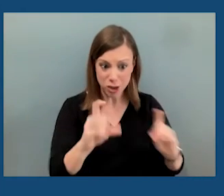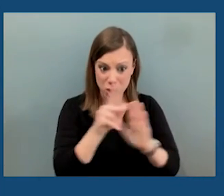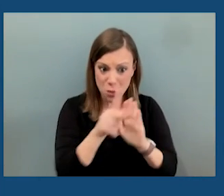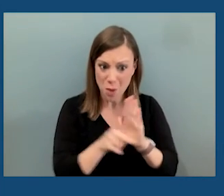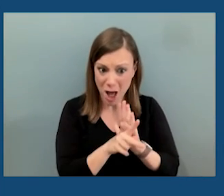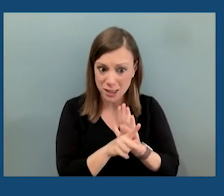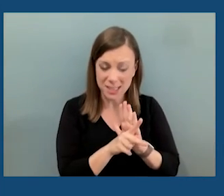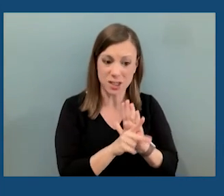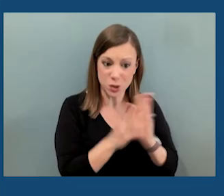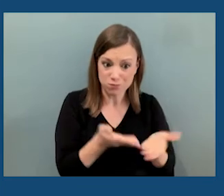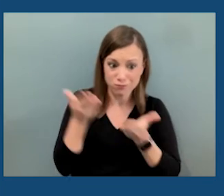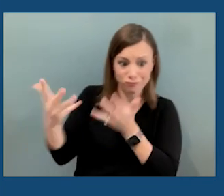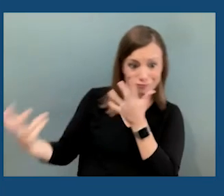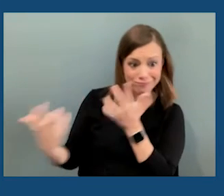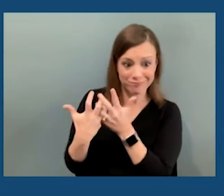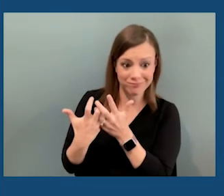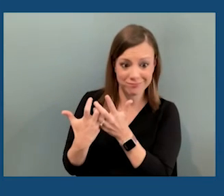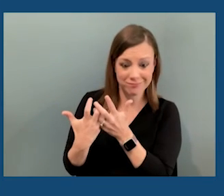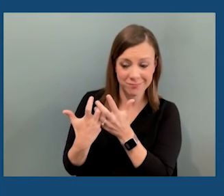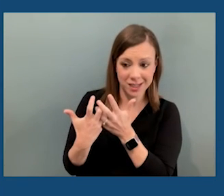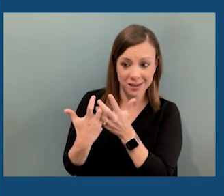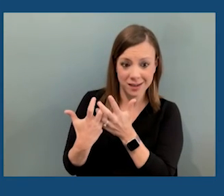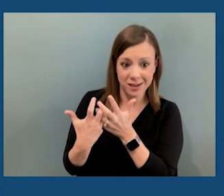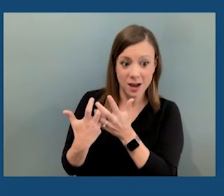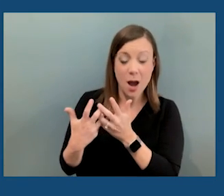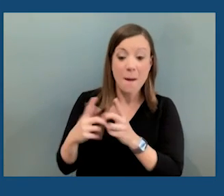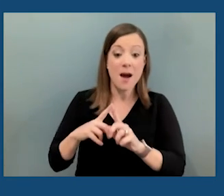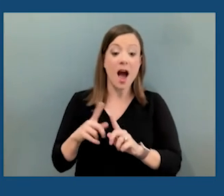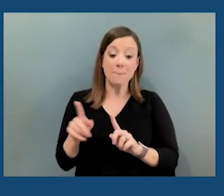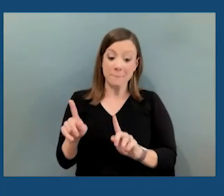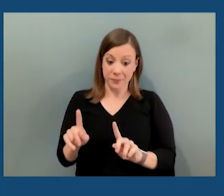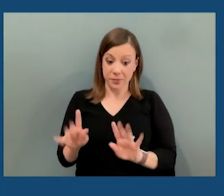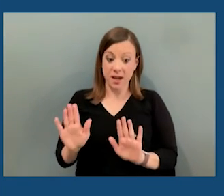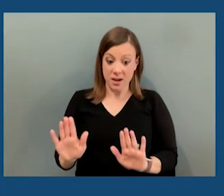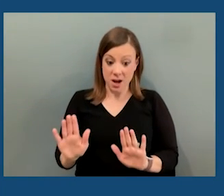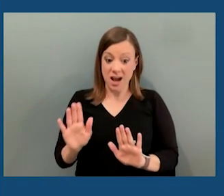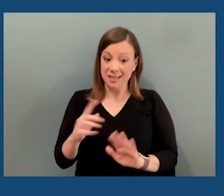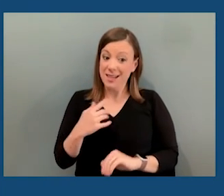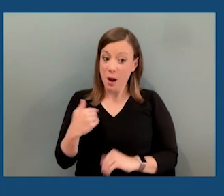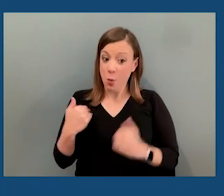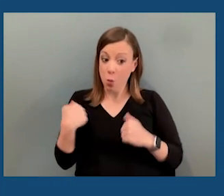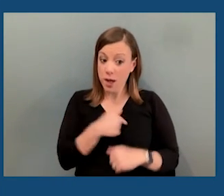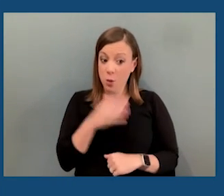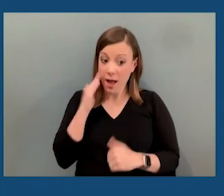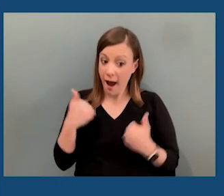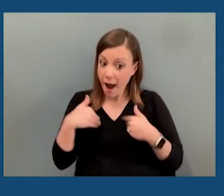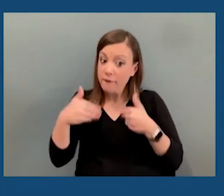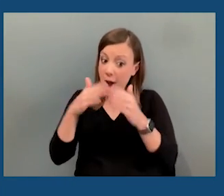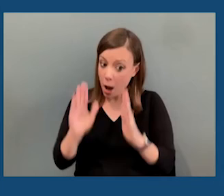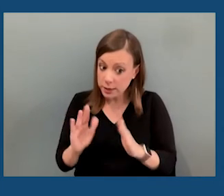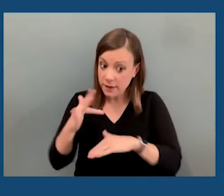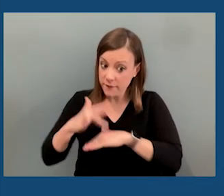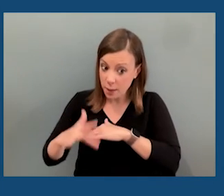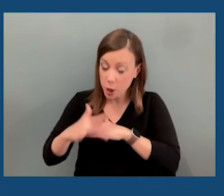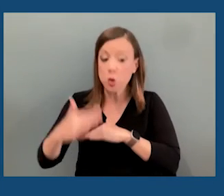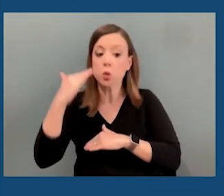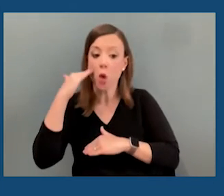have housing. Now, housing is a challenge here in New York City. Does anybody know I care about